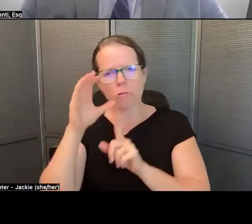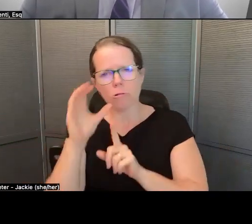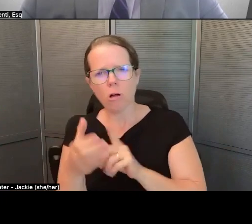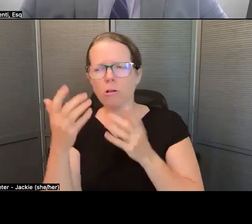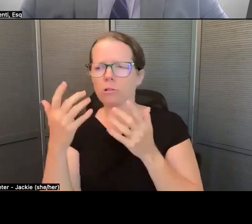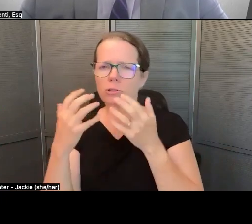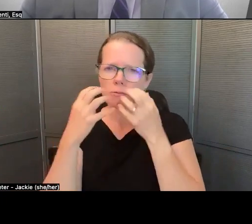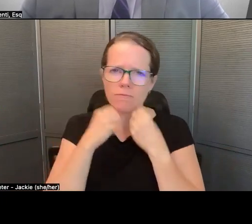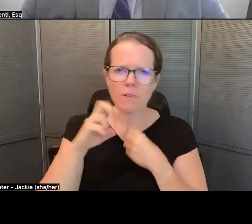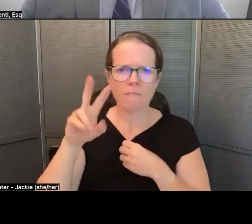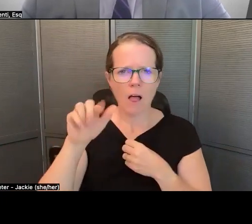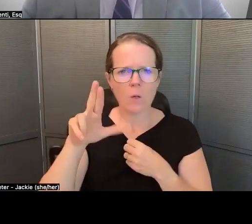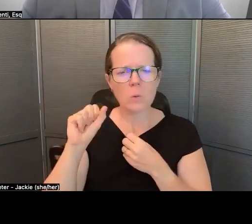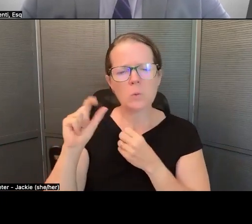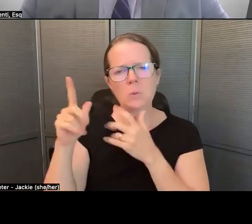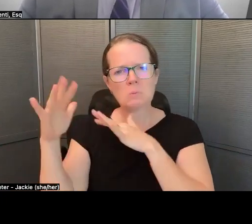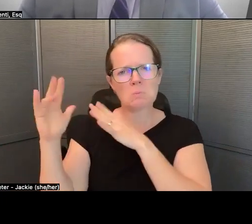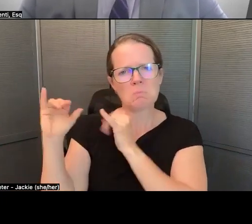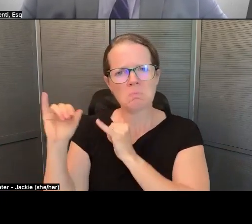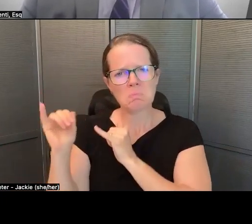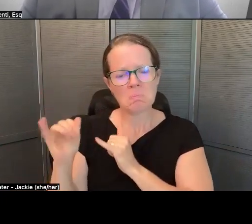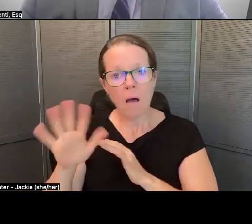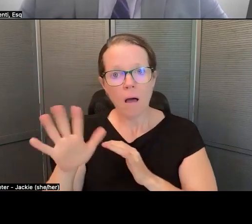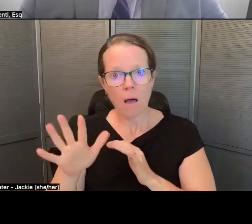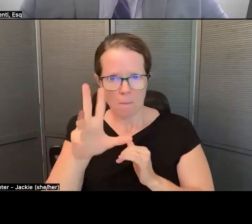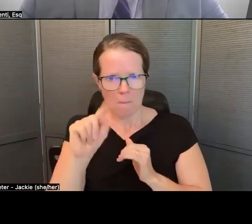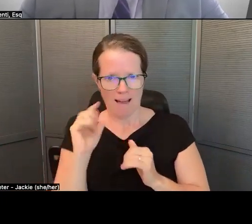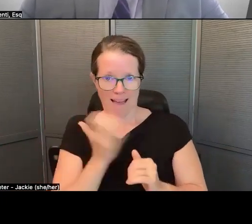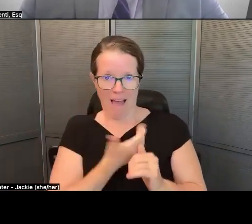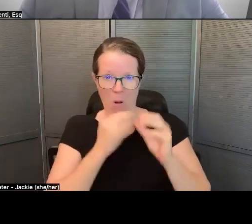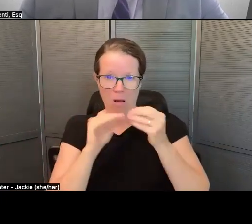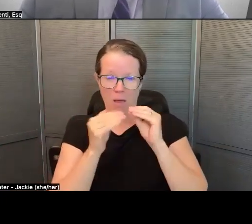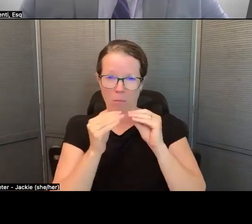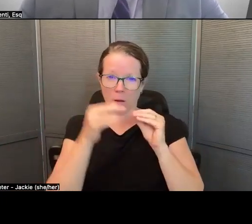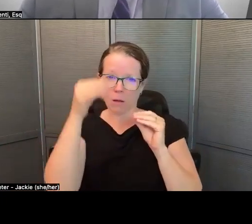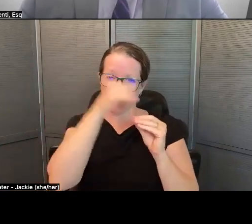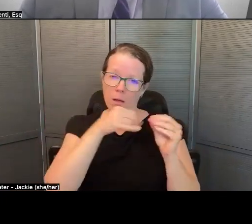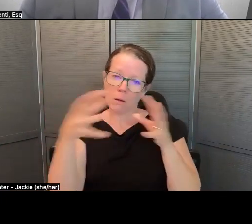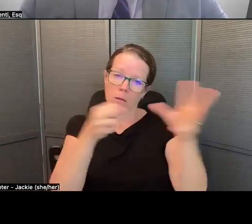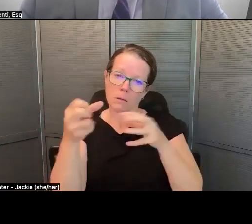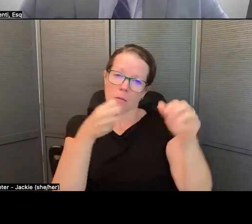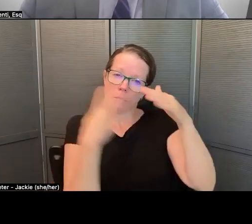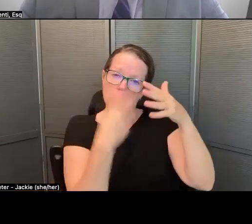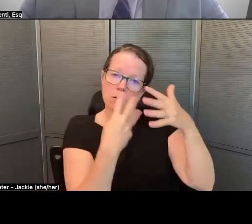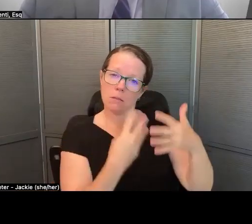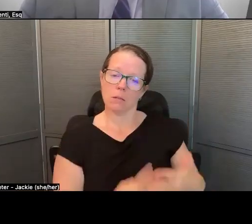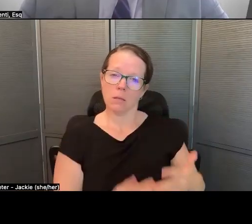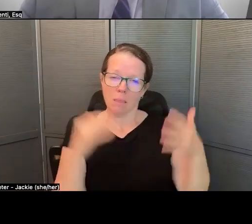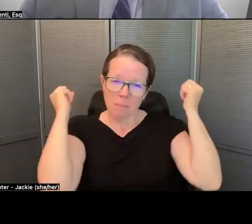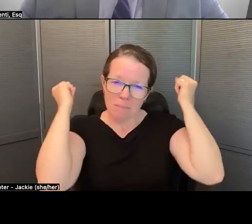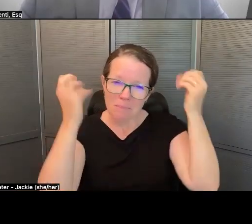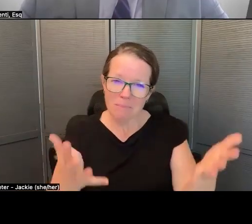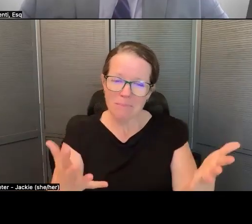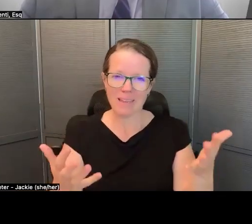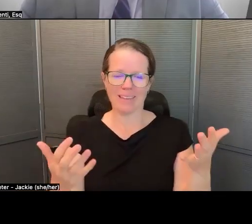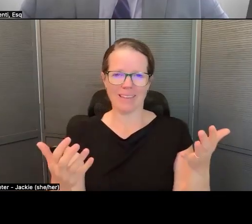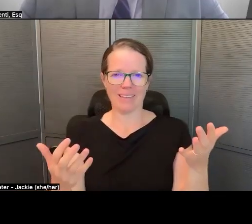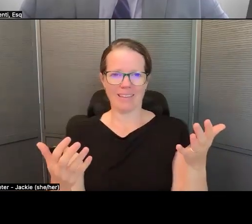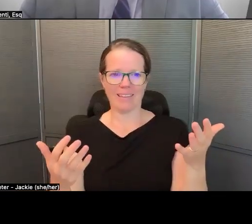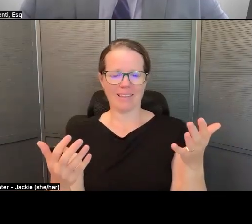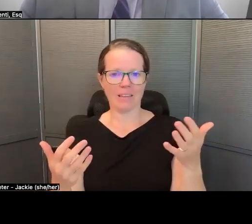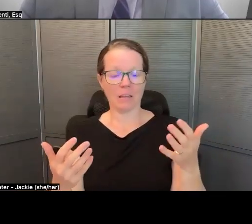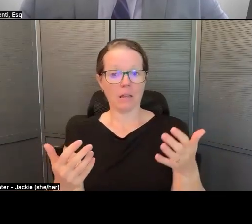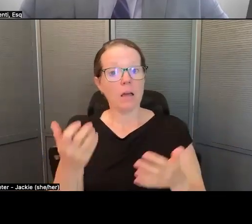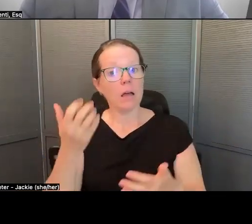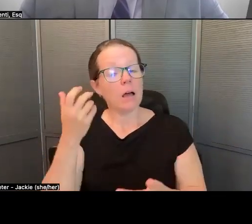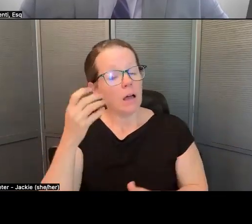that far exceeds any of these natural allies. And while we have low incarceration rates in